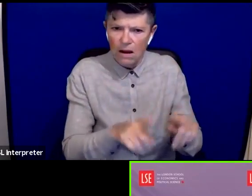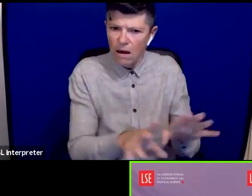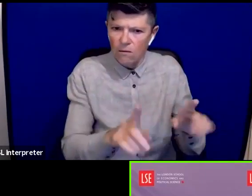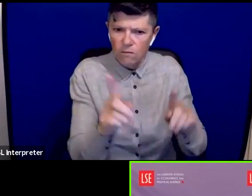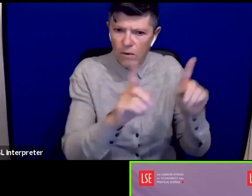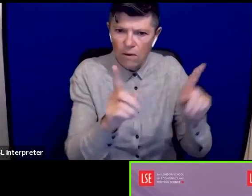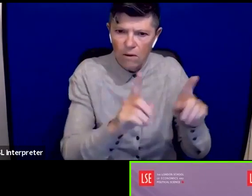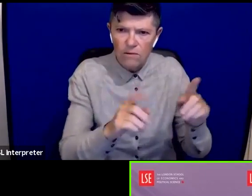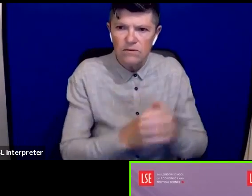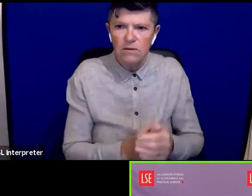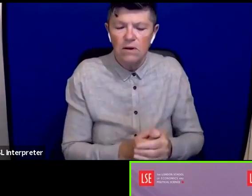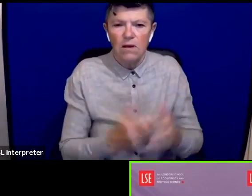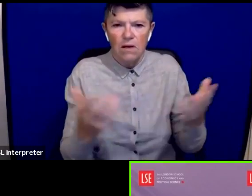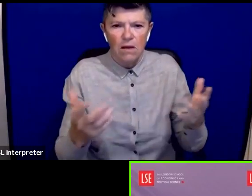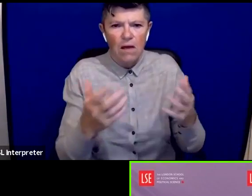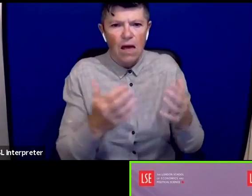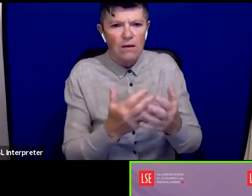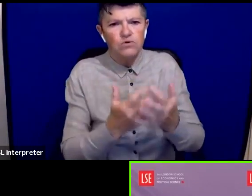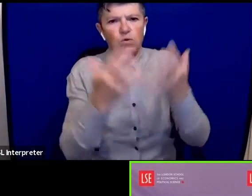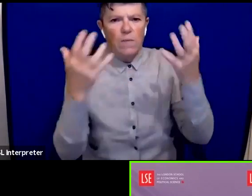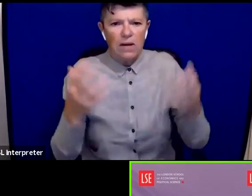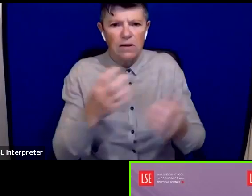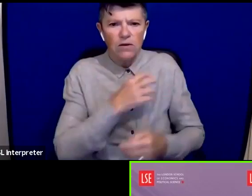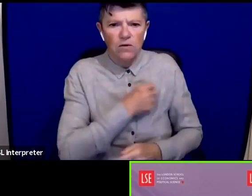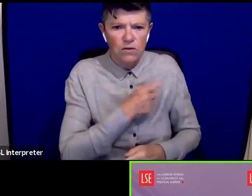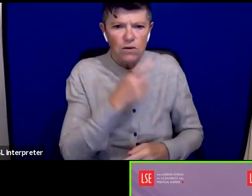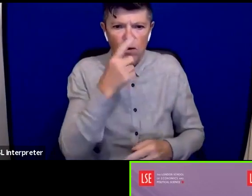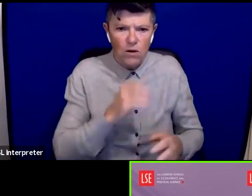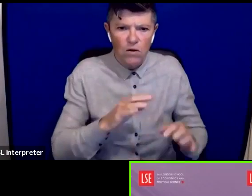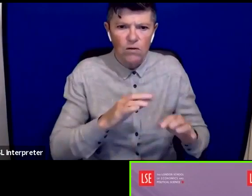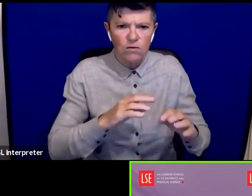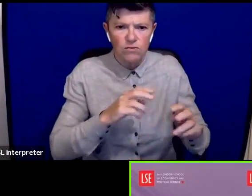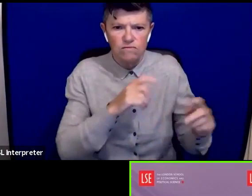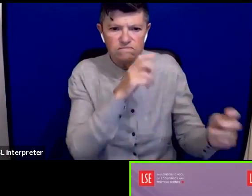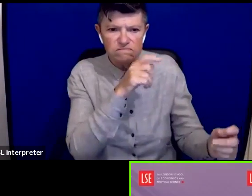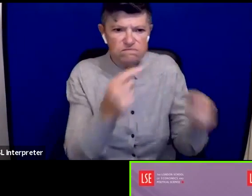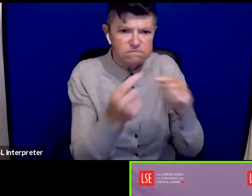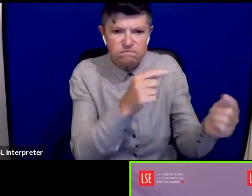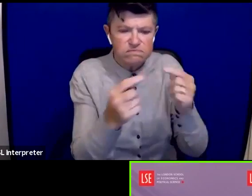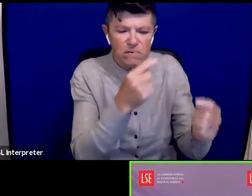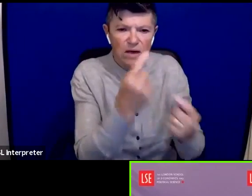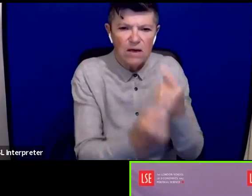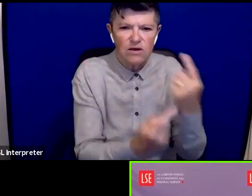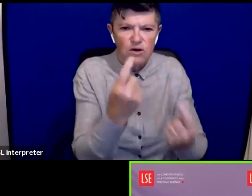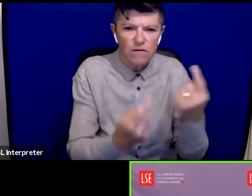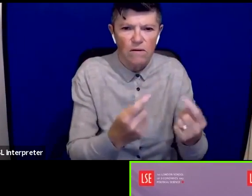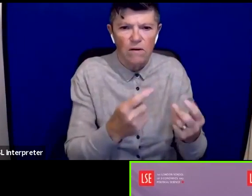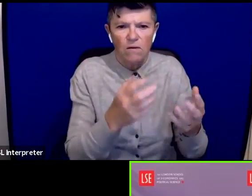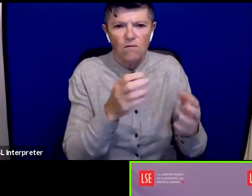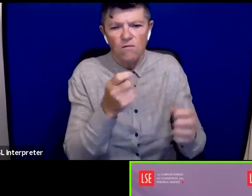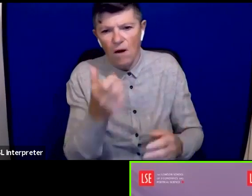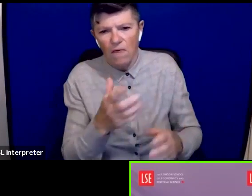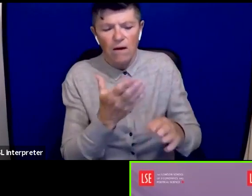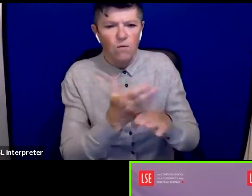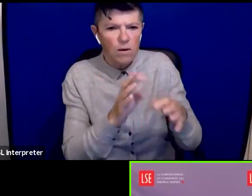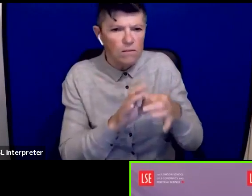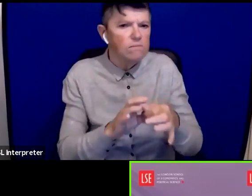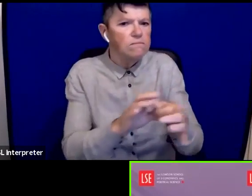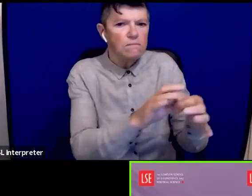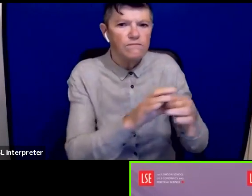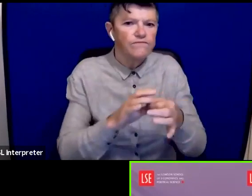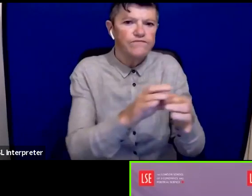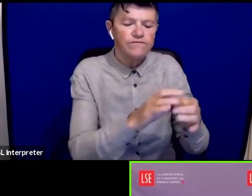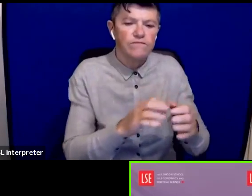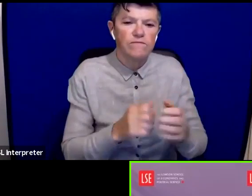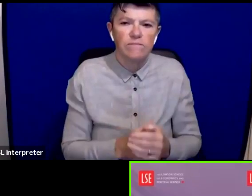fight amongst themselves rather than fight in a unified way. So that's a question about unions. And again, I'm going to go